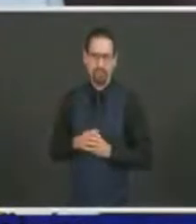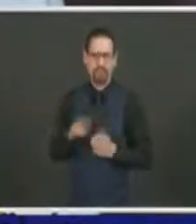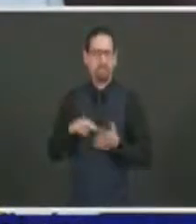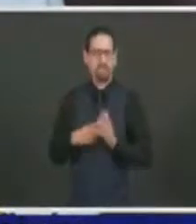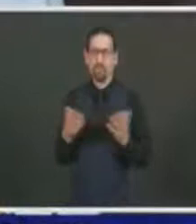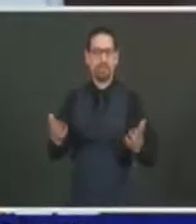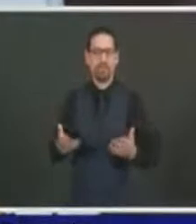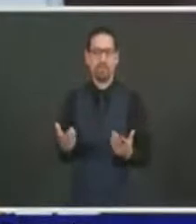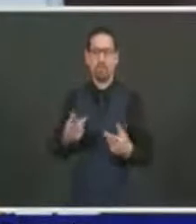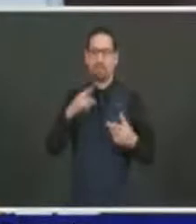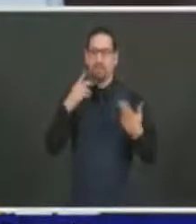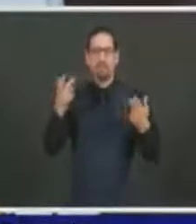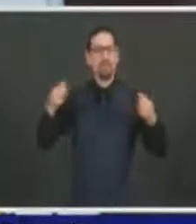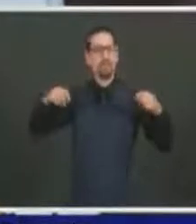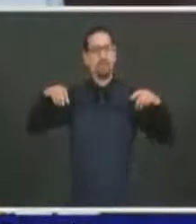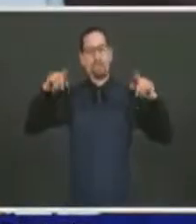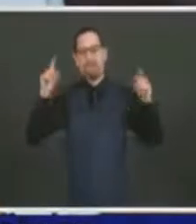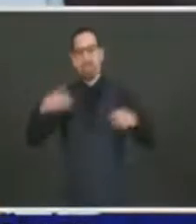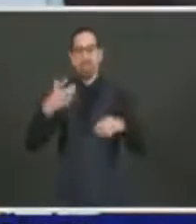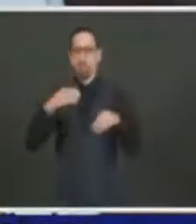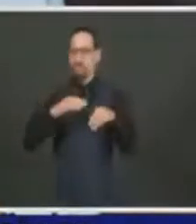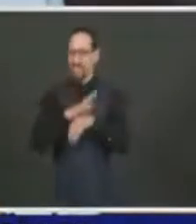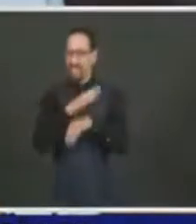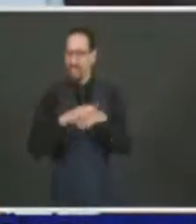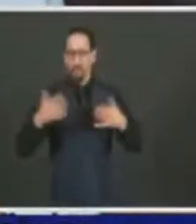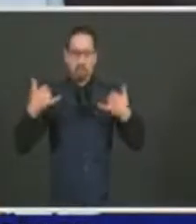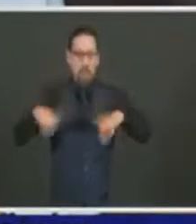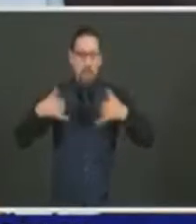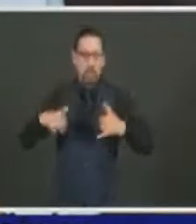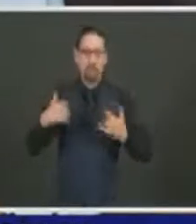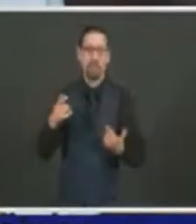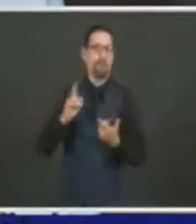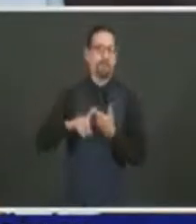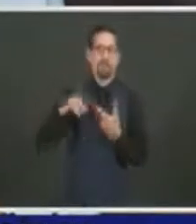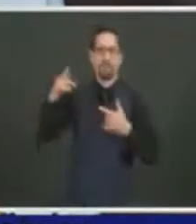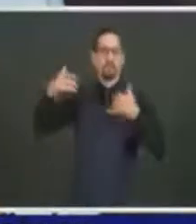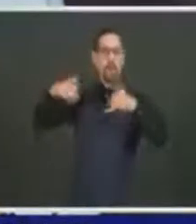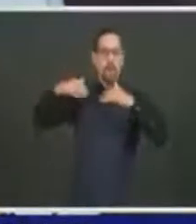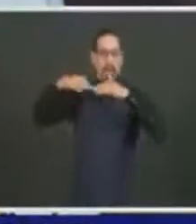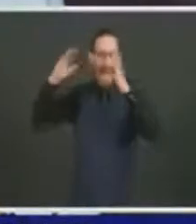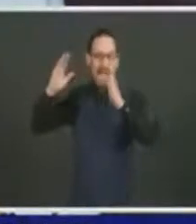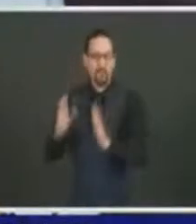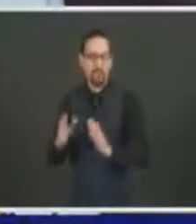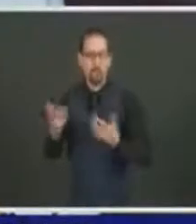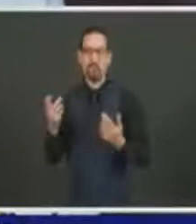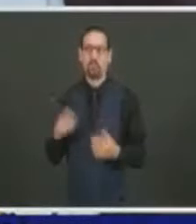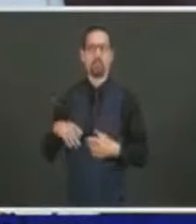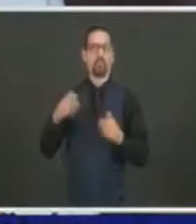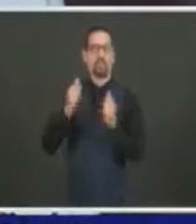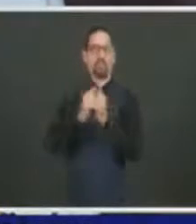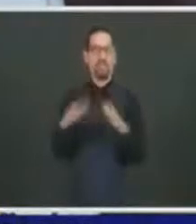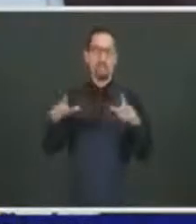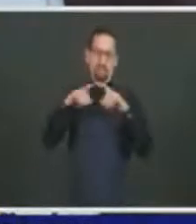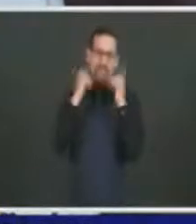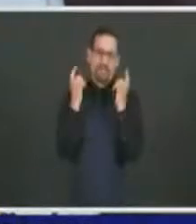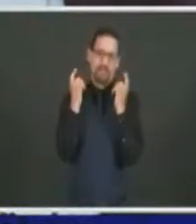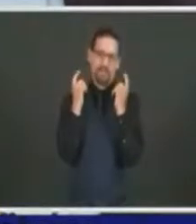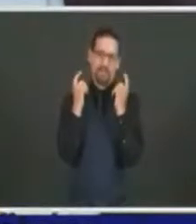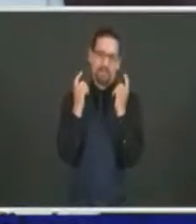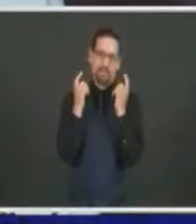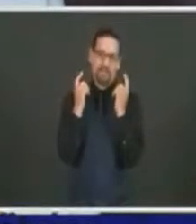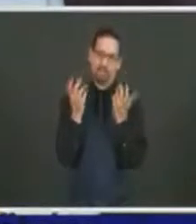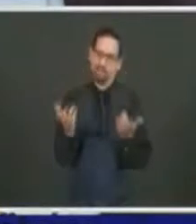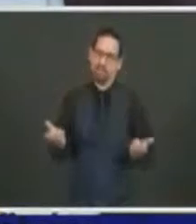wearing masks and without taking other precautions like distancing, like washing your hands